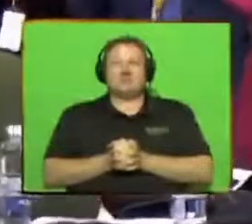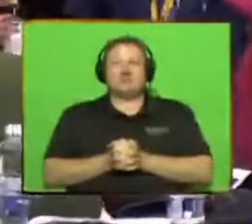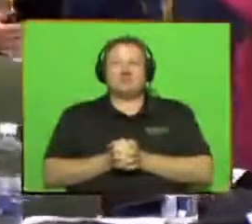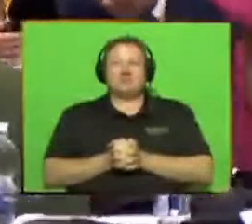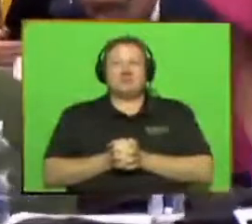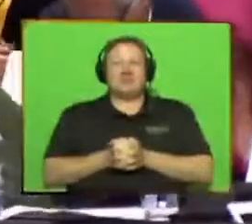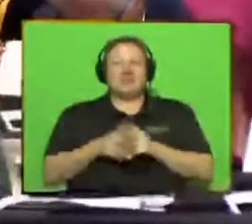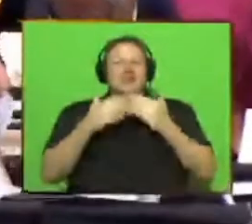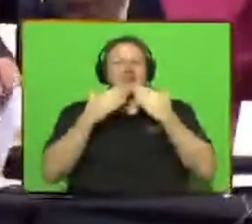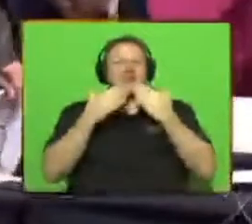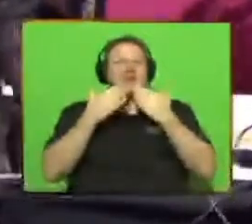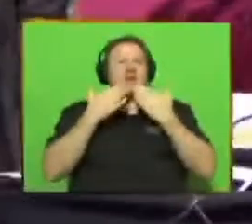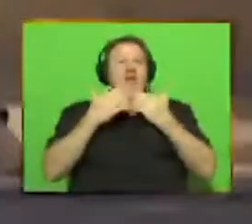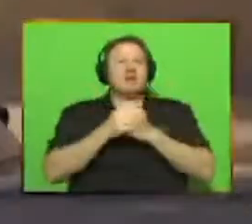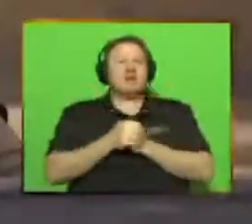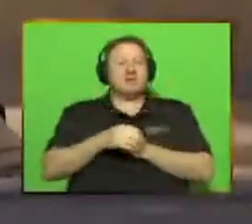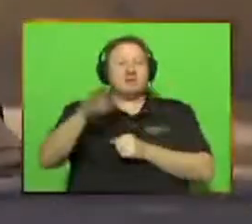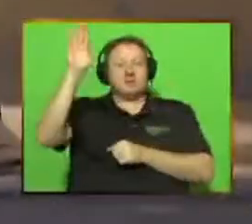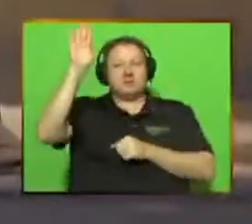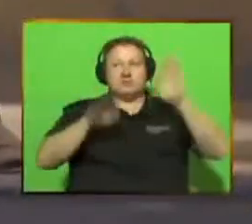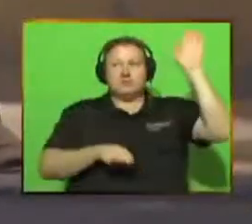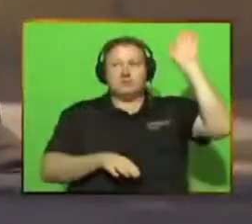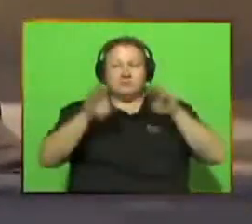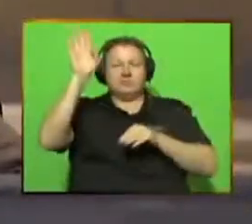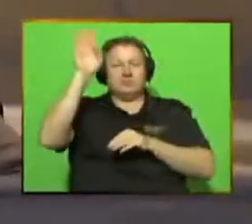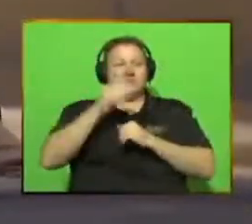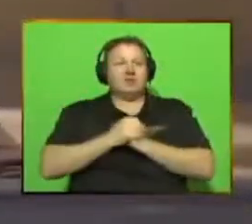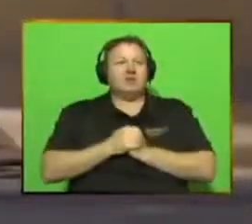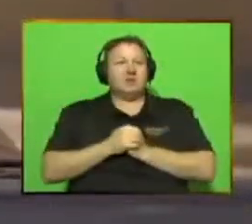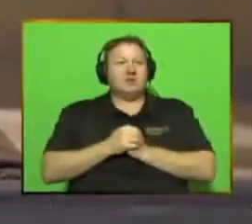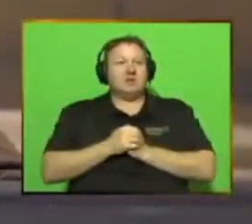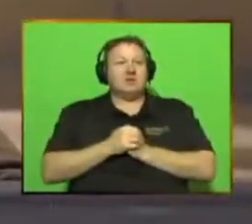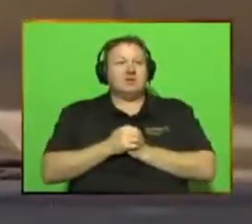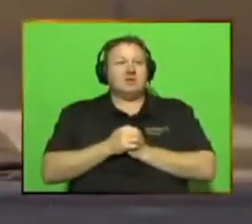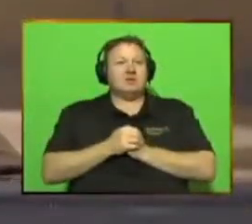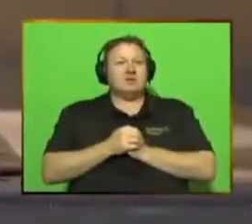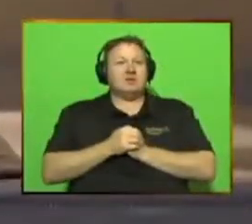Thank you. Madam. Honourable Speaker,